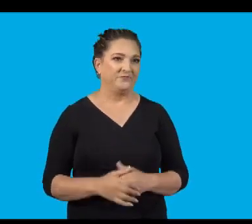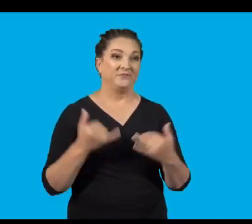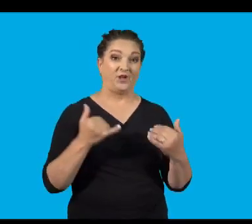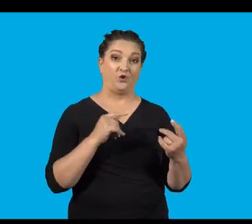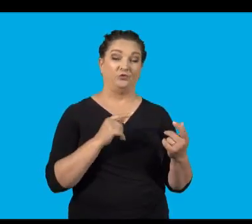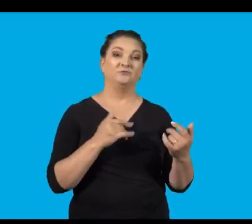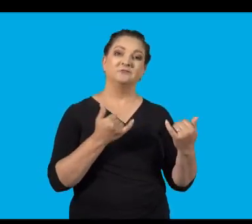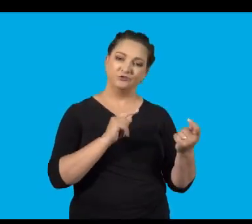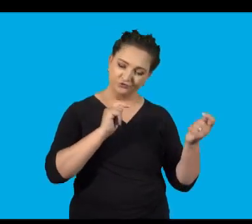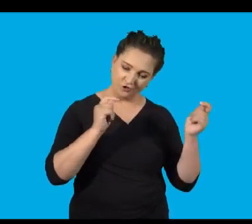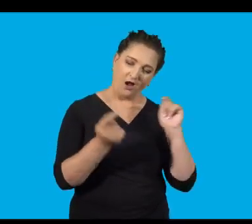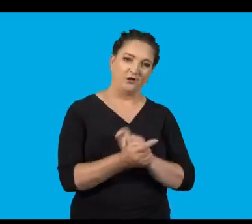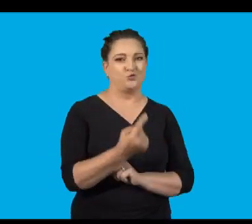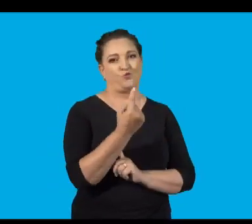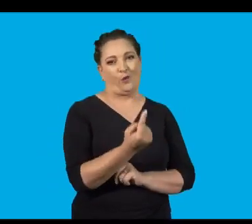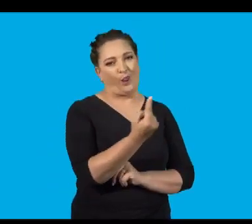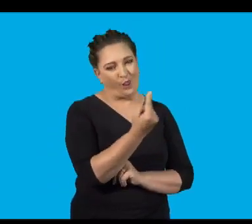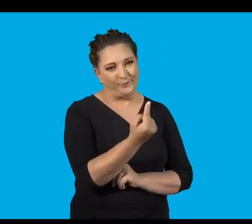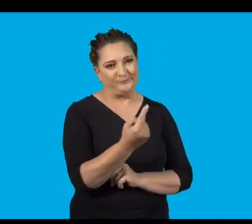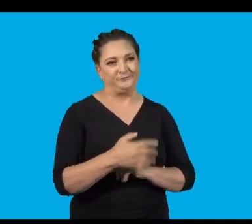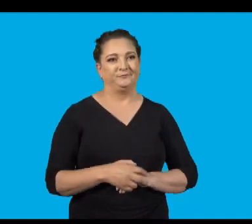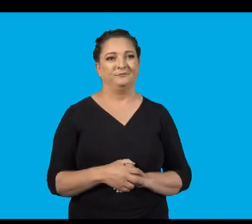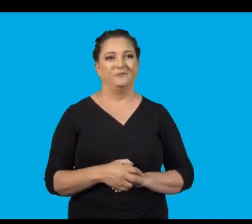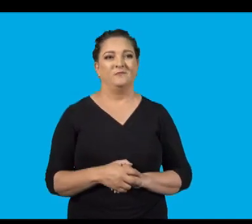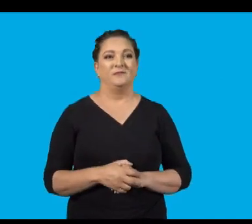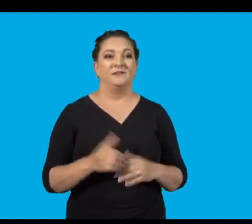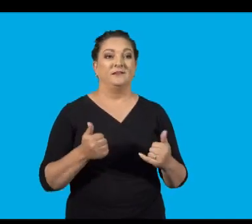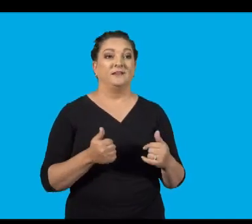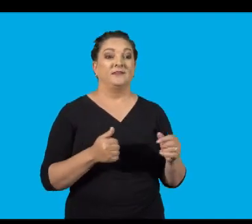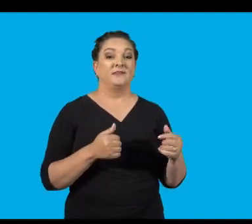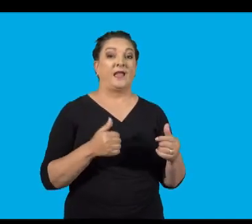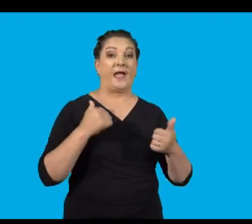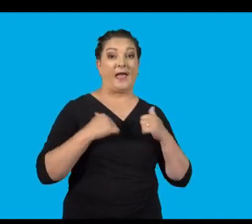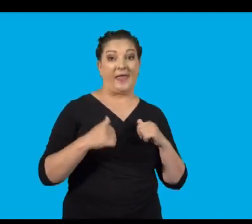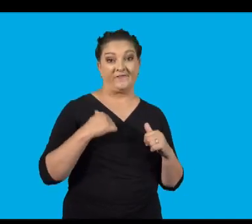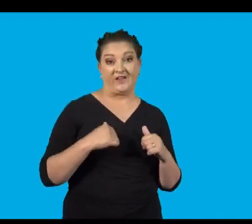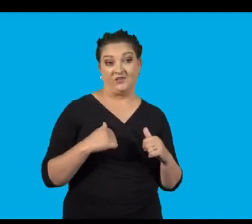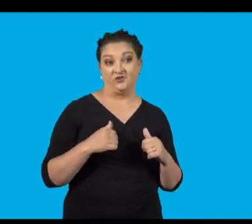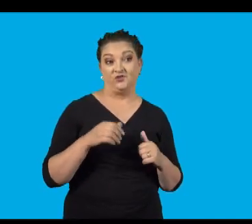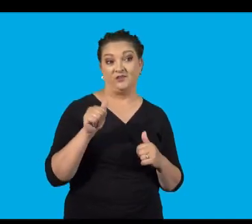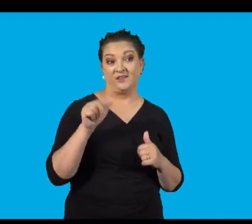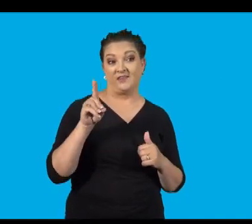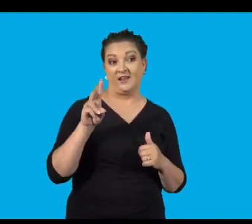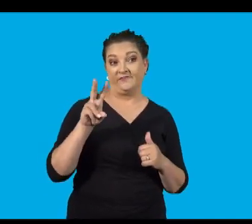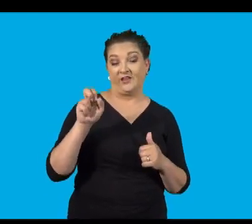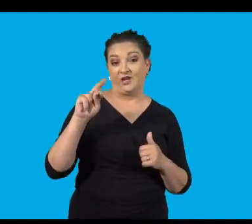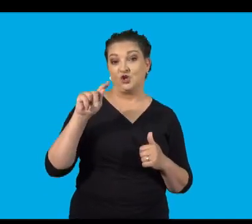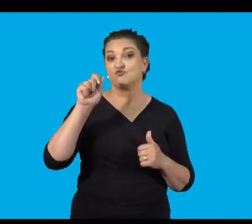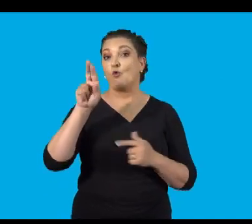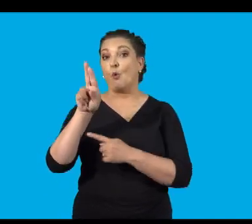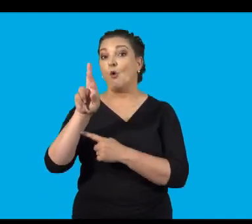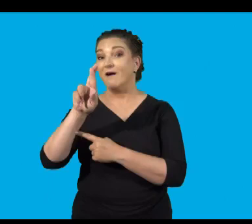going to do? You must make it one only. So in our response, we see adventures become